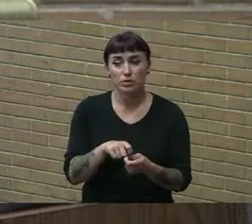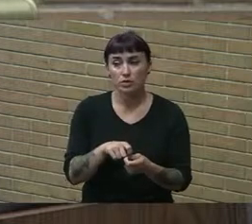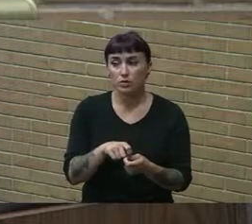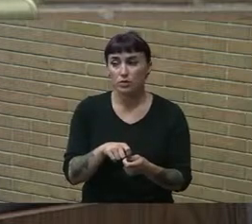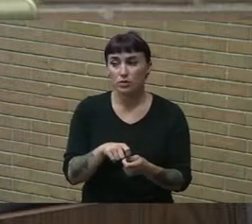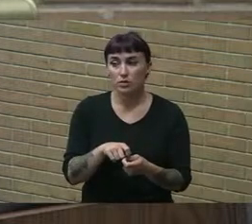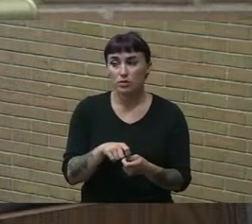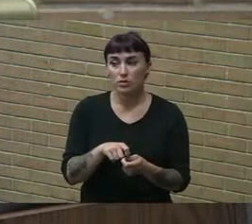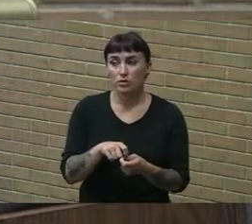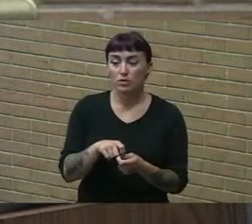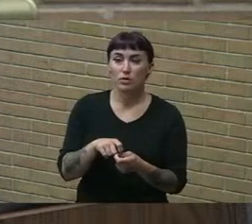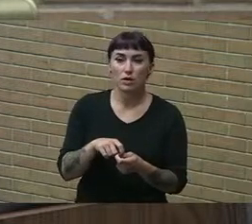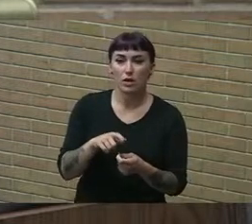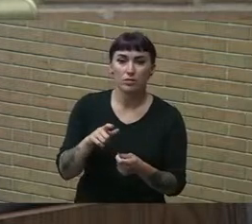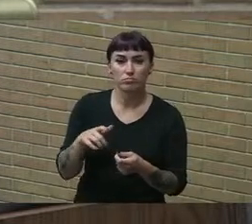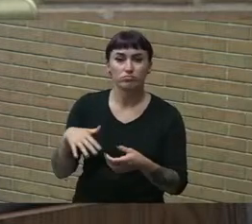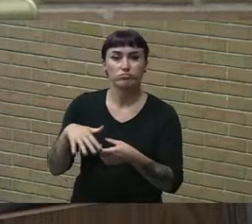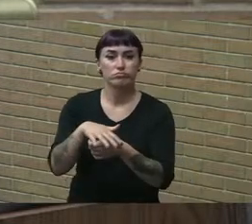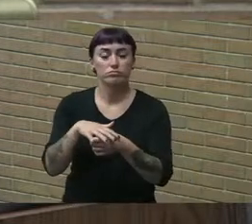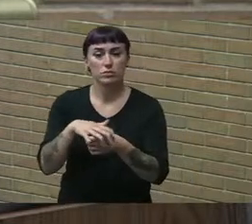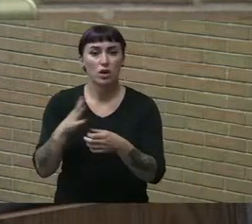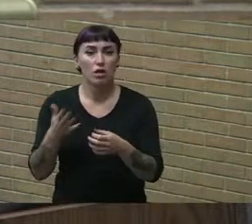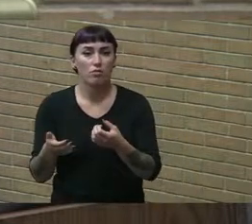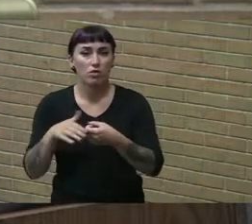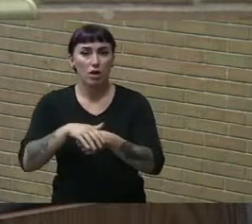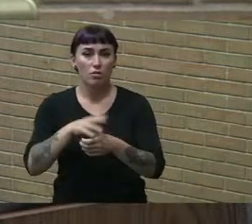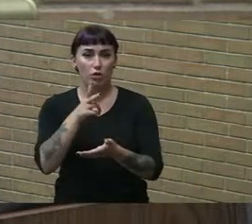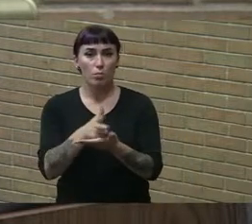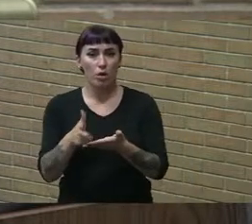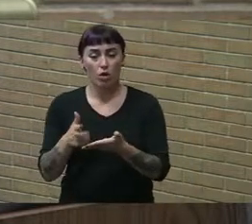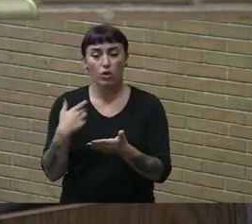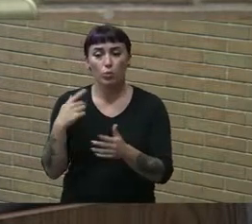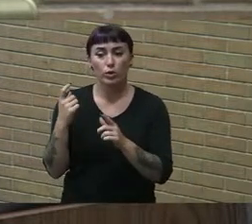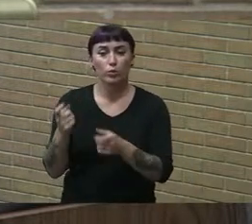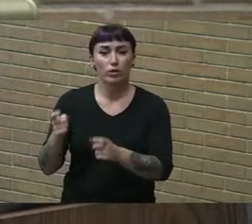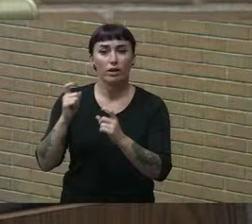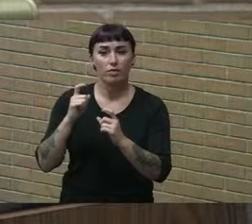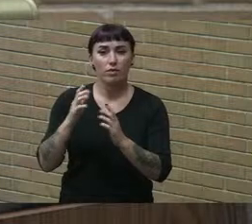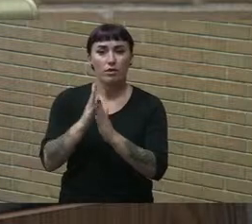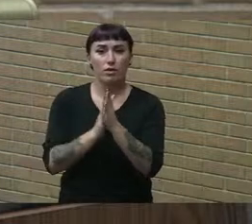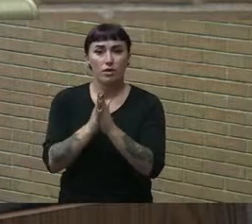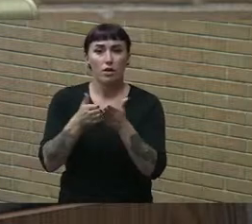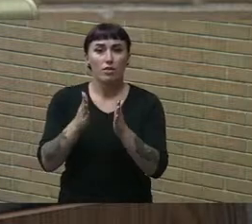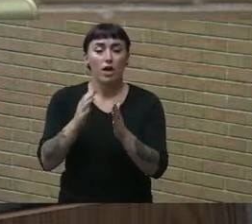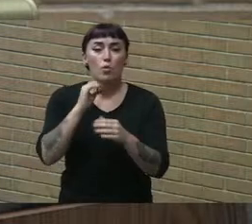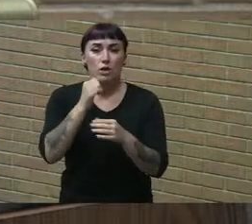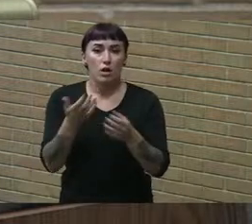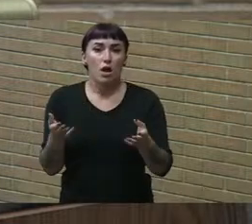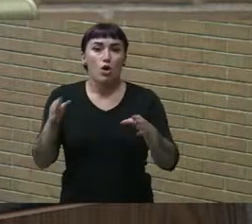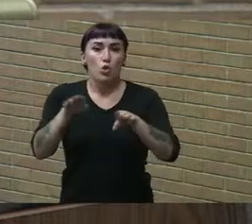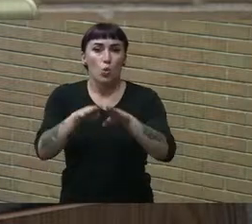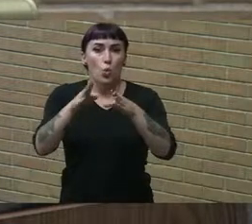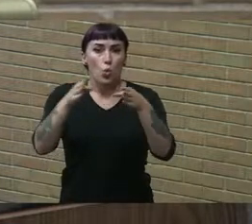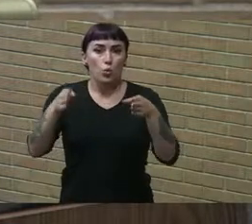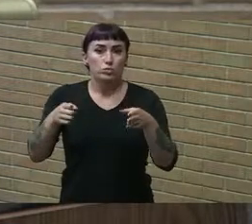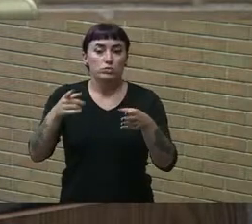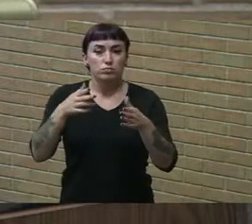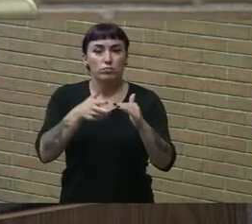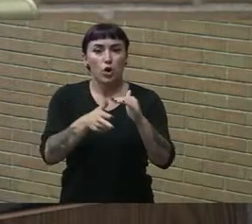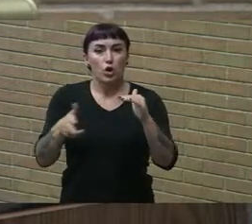of covered parking, and we were granted an incentive allowing unenclosed parking spaces at a ratio of